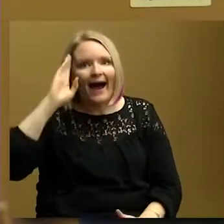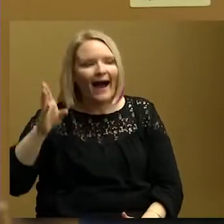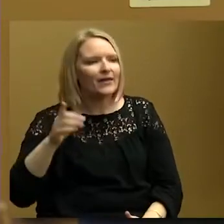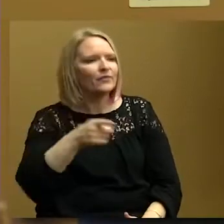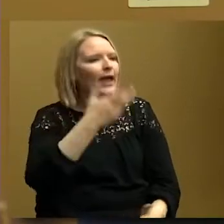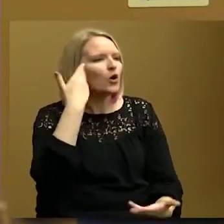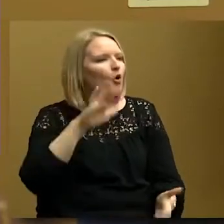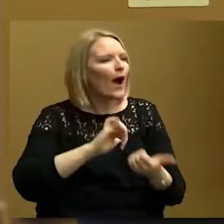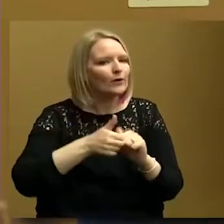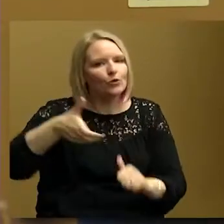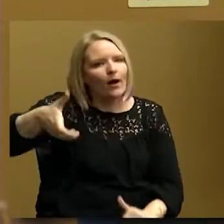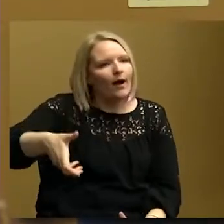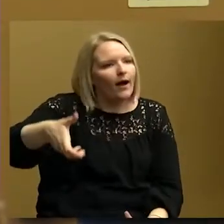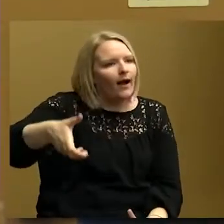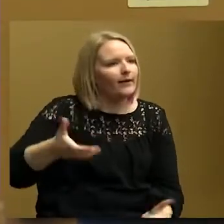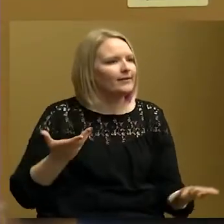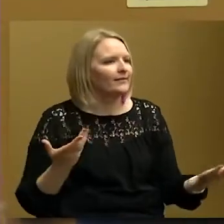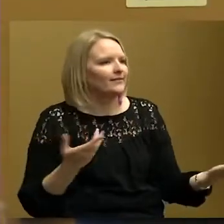shape it.